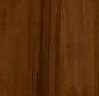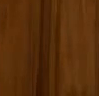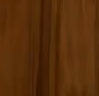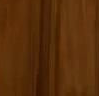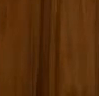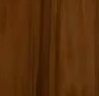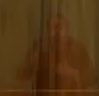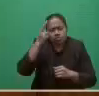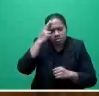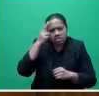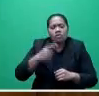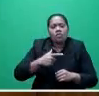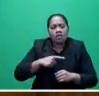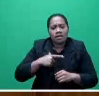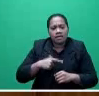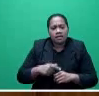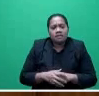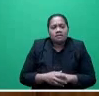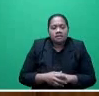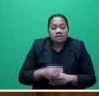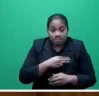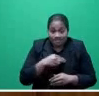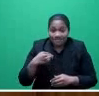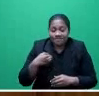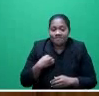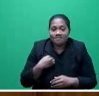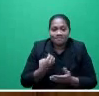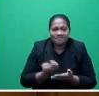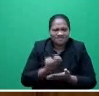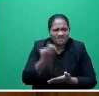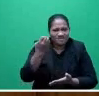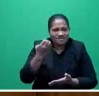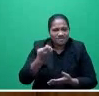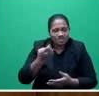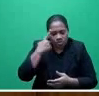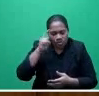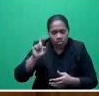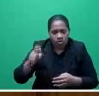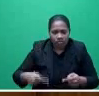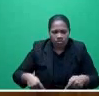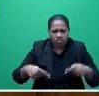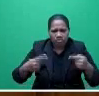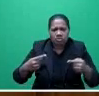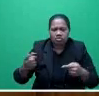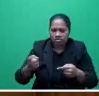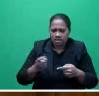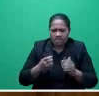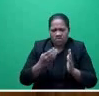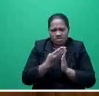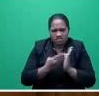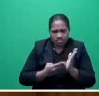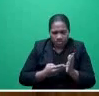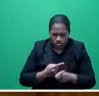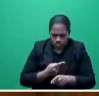reason as to why Minister for Economy called on opposition to come for a budget brief. Had